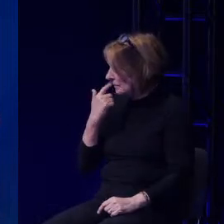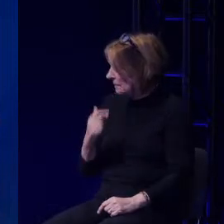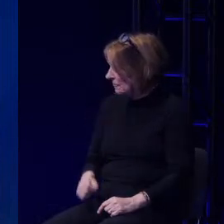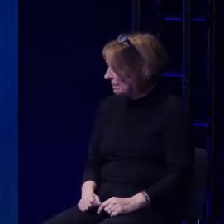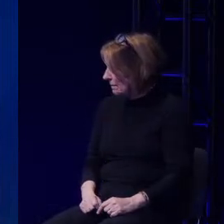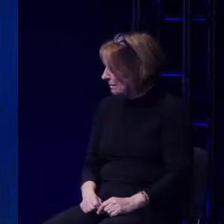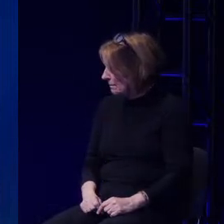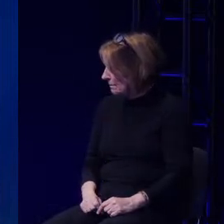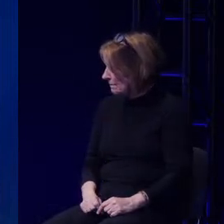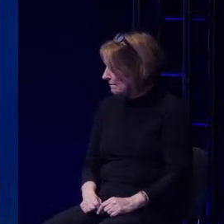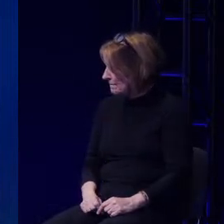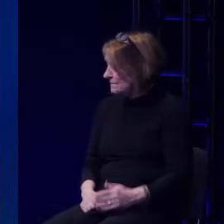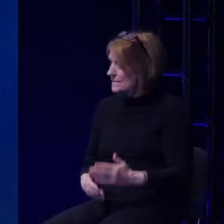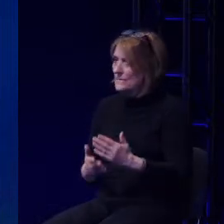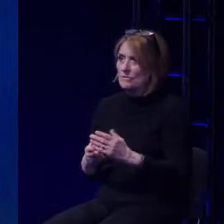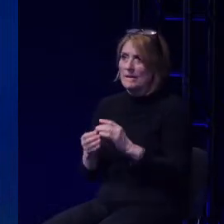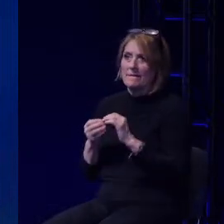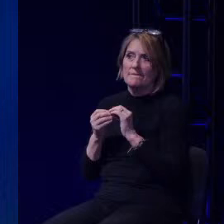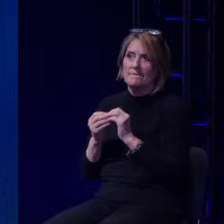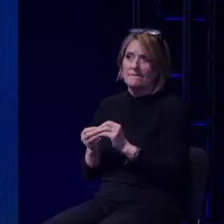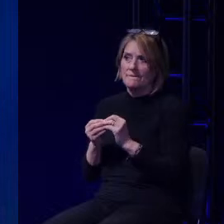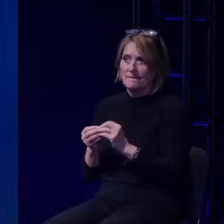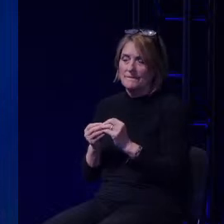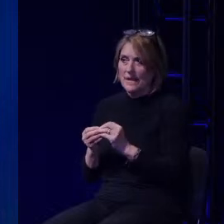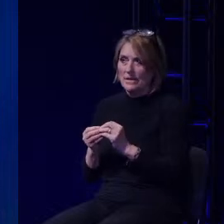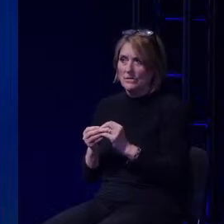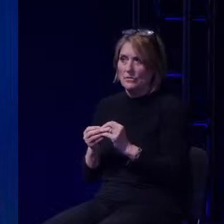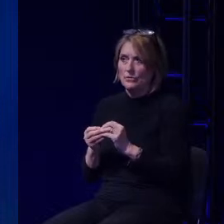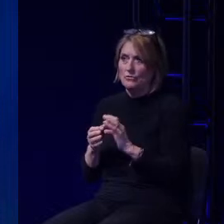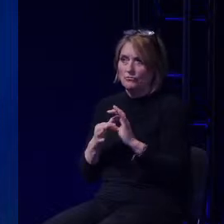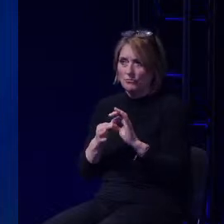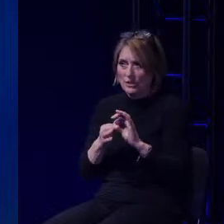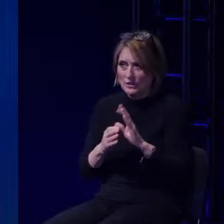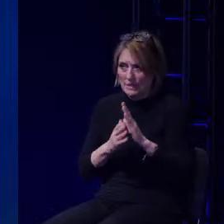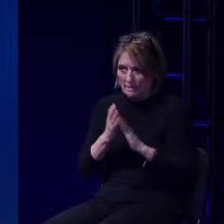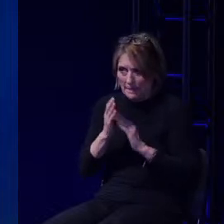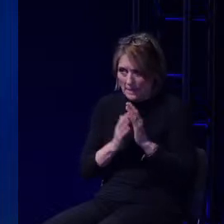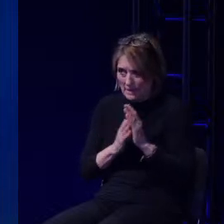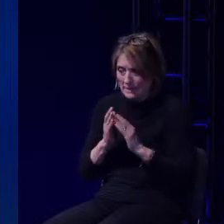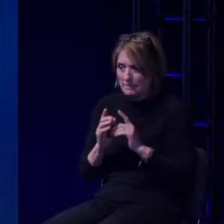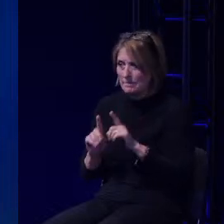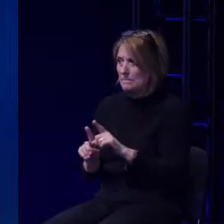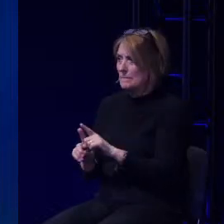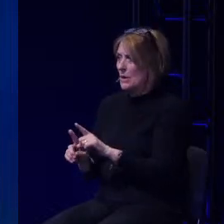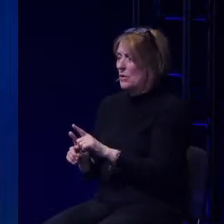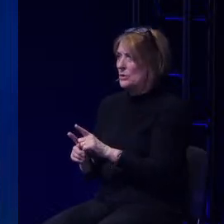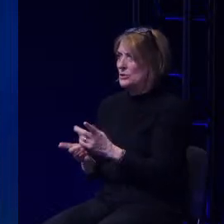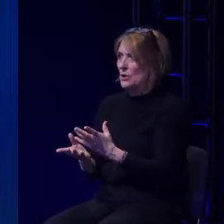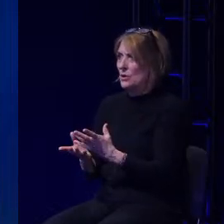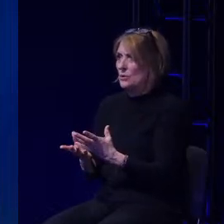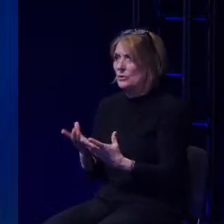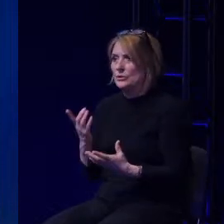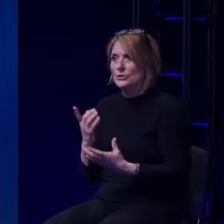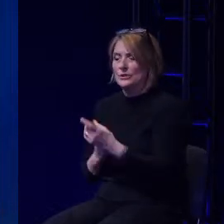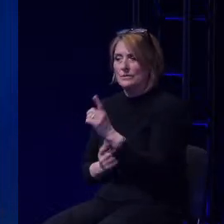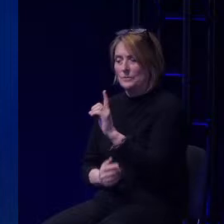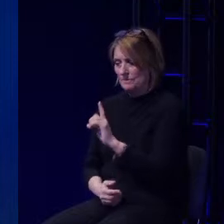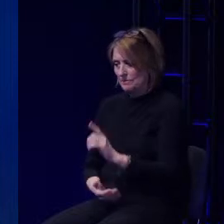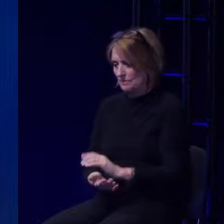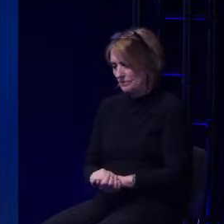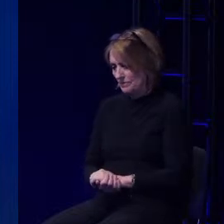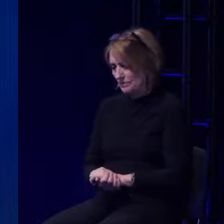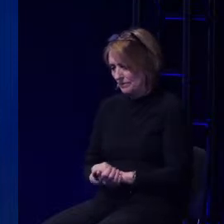I really valued the relationships I built in that world, but what I also got out of it, I think, was really just,